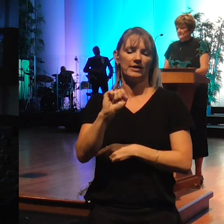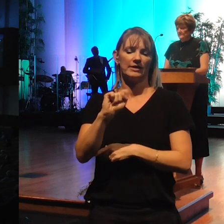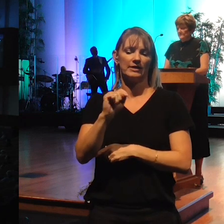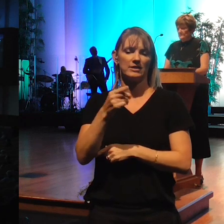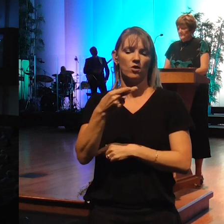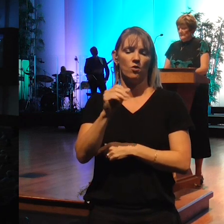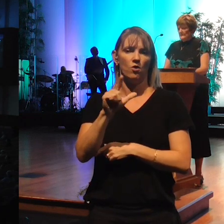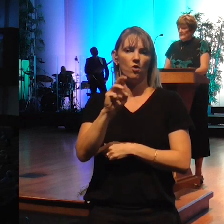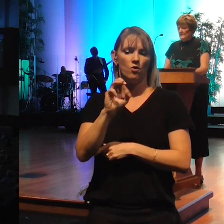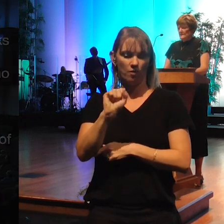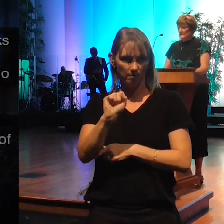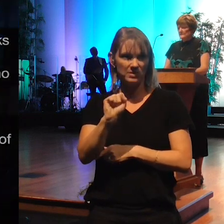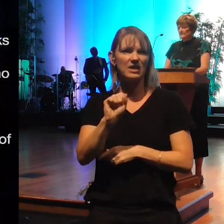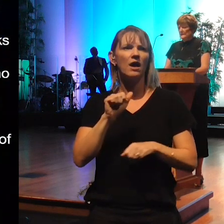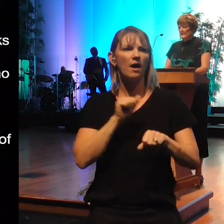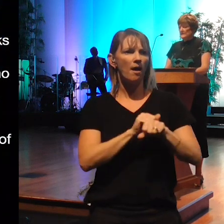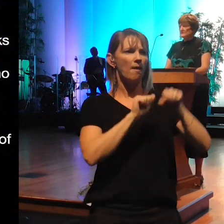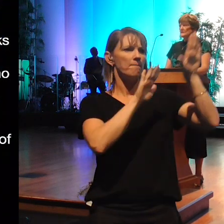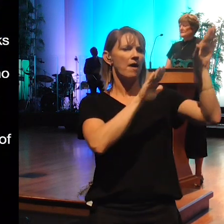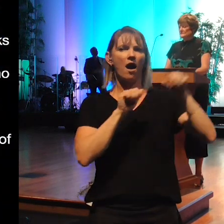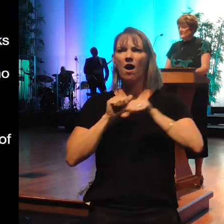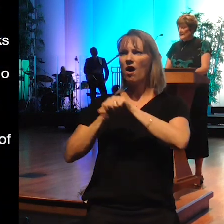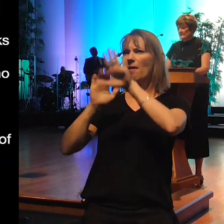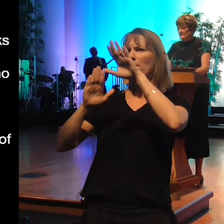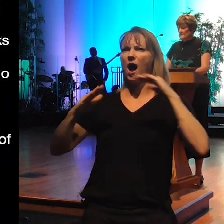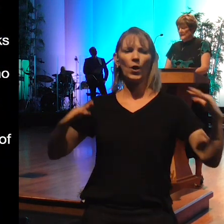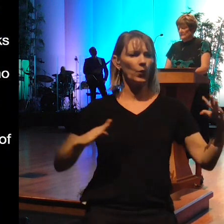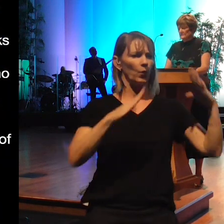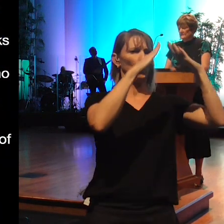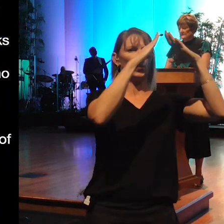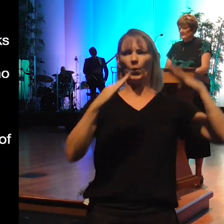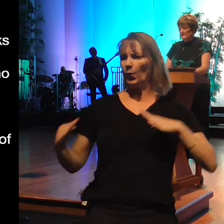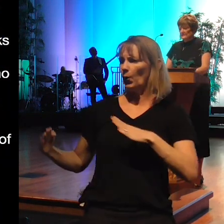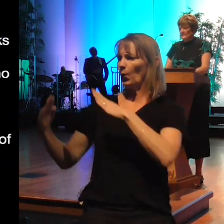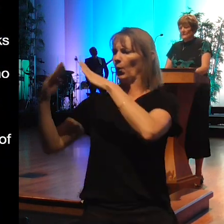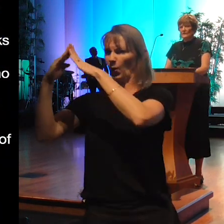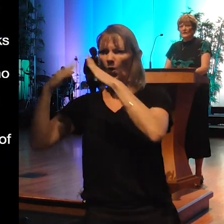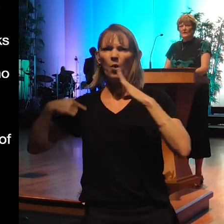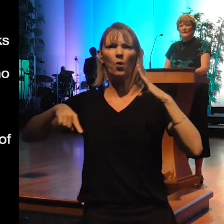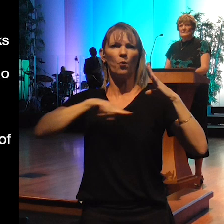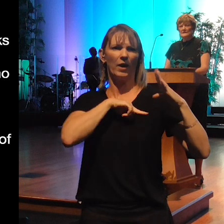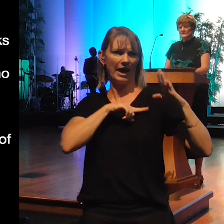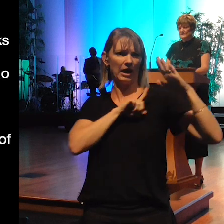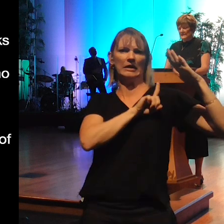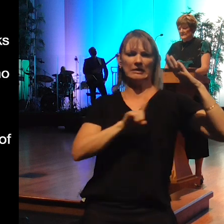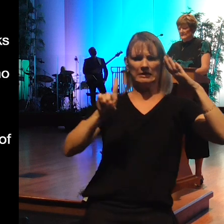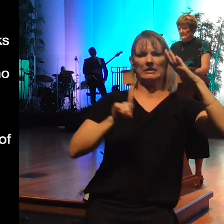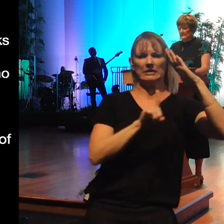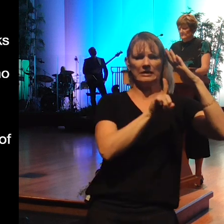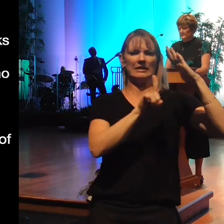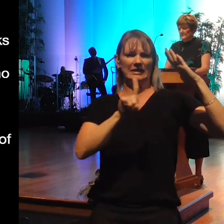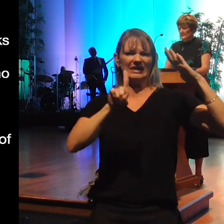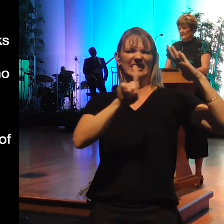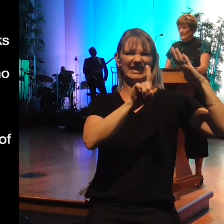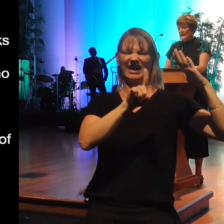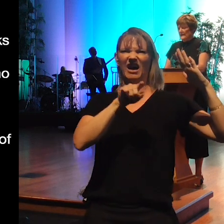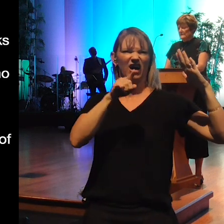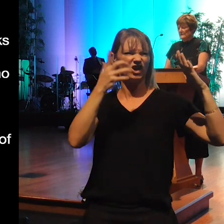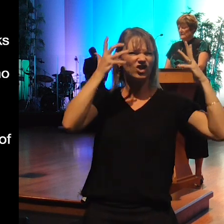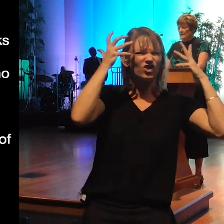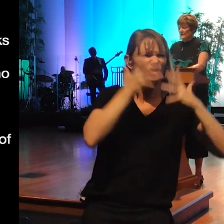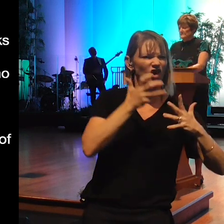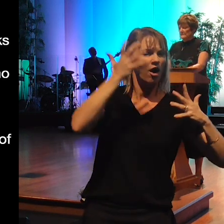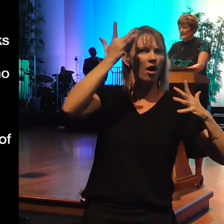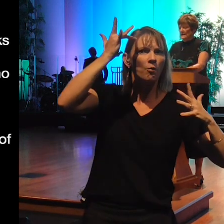Ernest Holmes. There is a place on the side of the mountain we are all ascending.